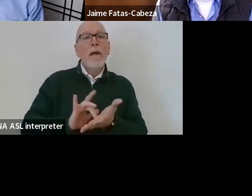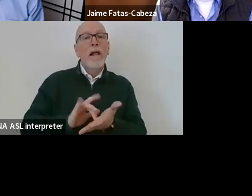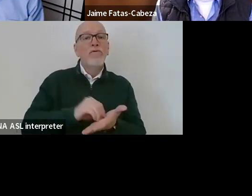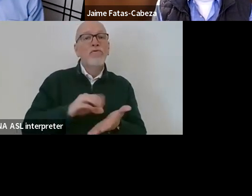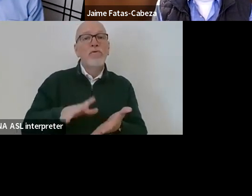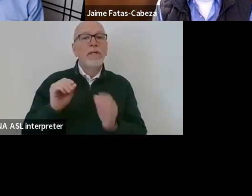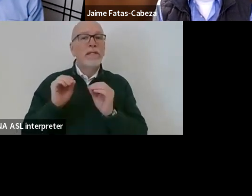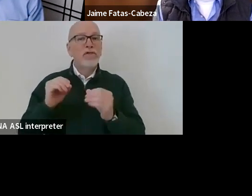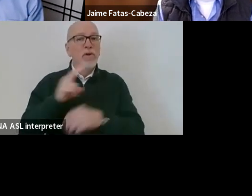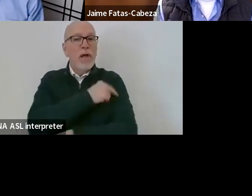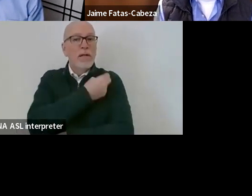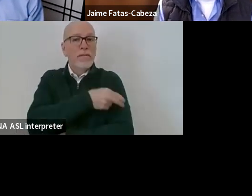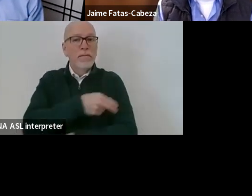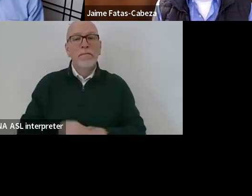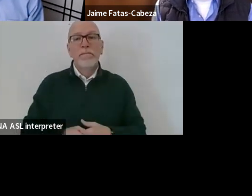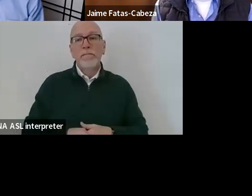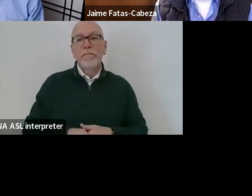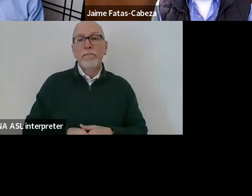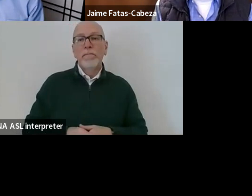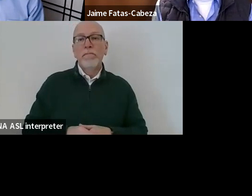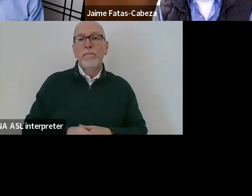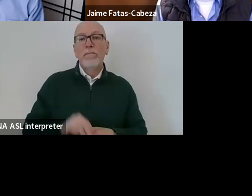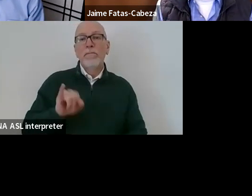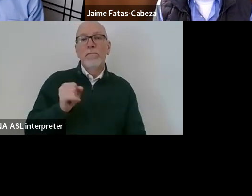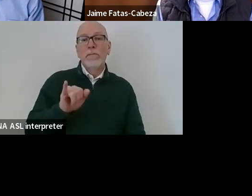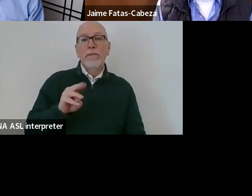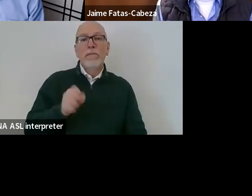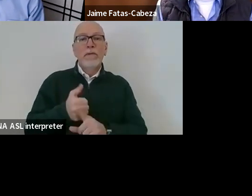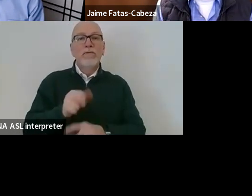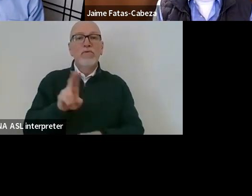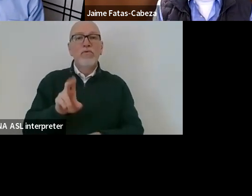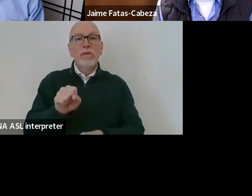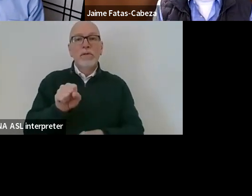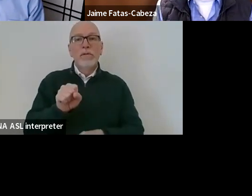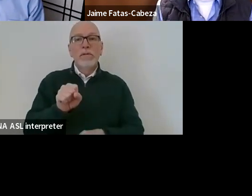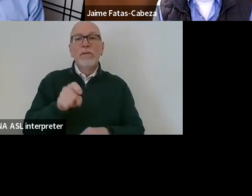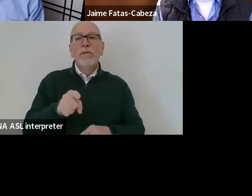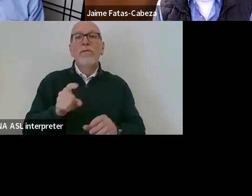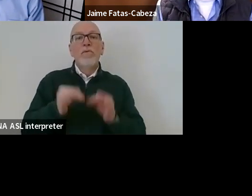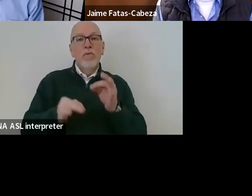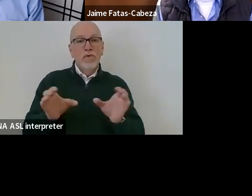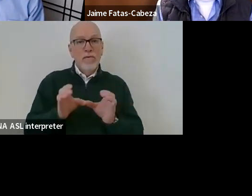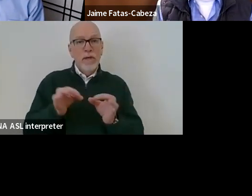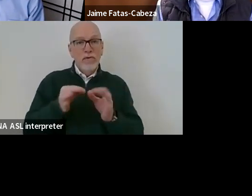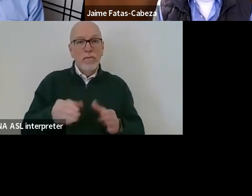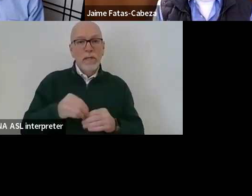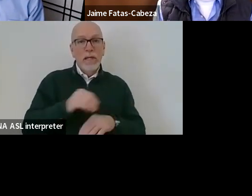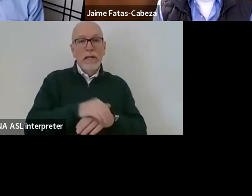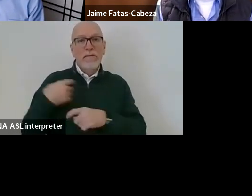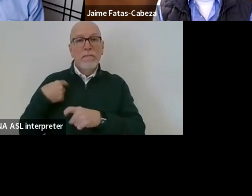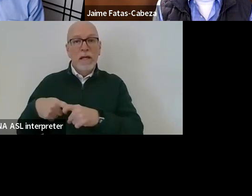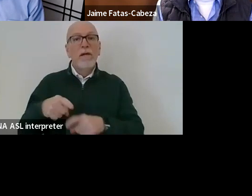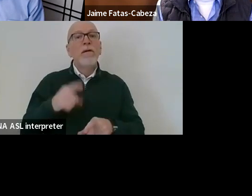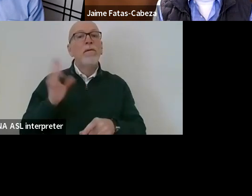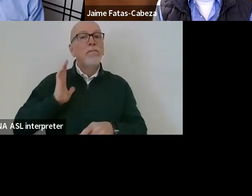teaching hospitals. Jaime is a United States court-certified interpreter in English-Spanish, was